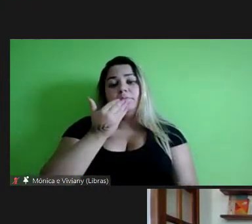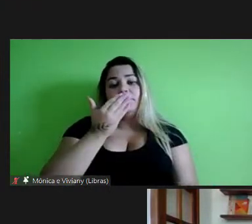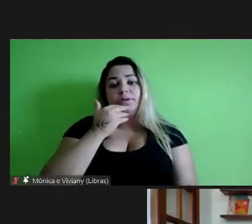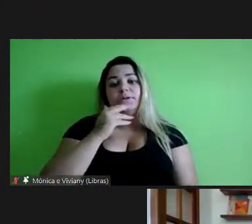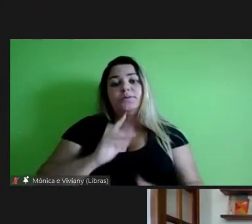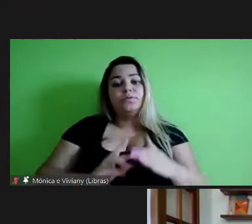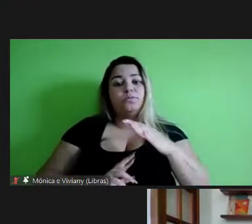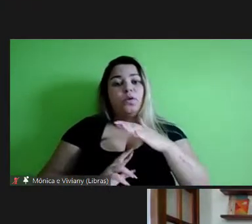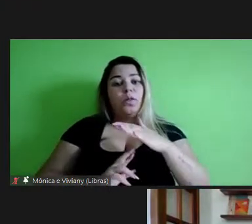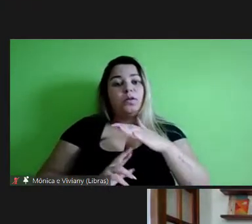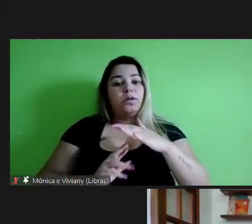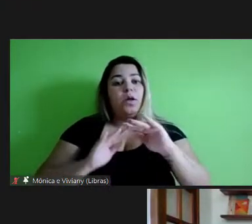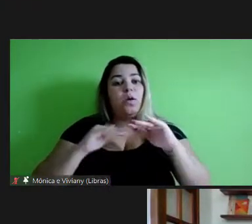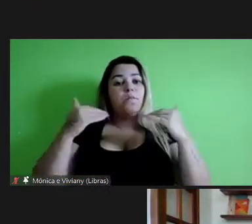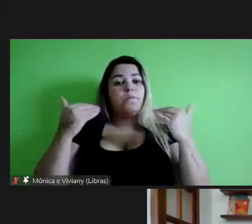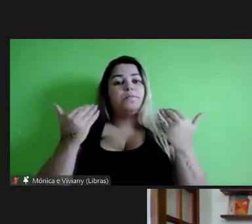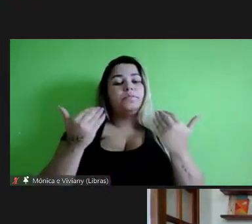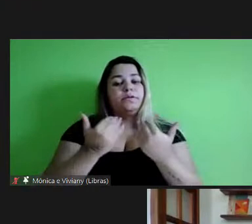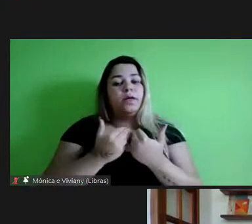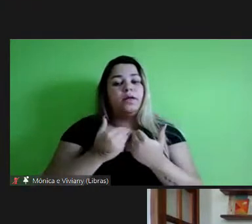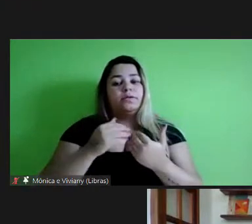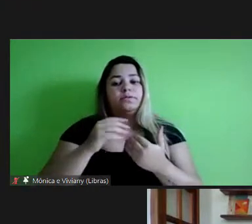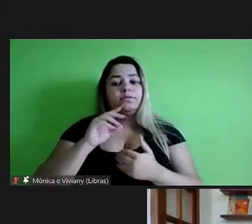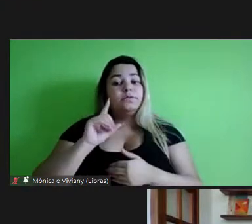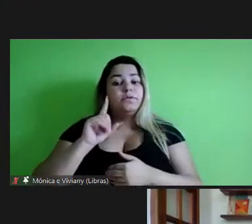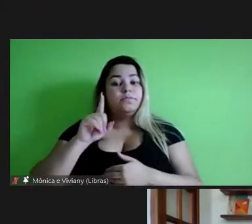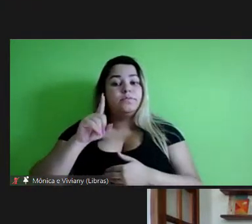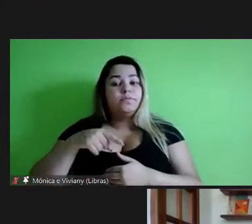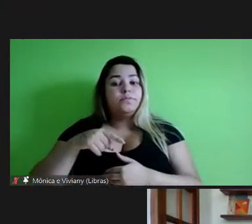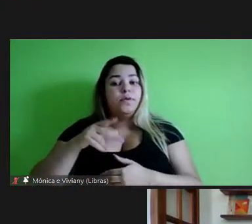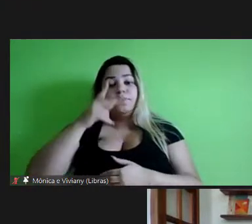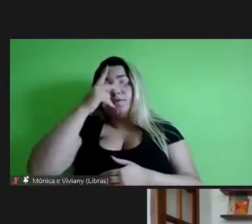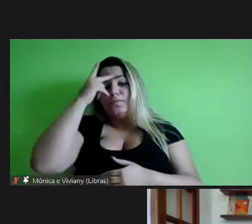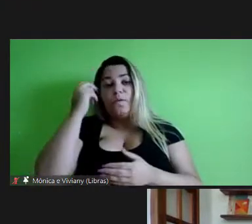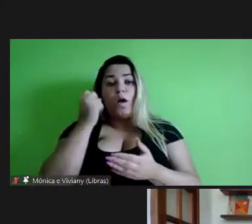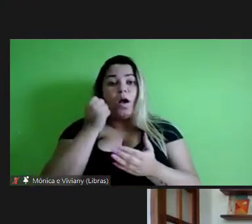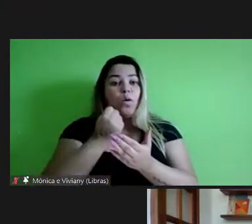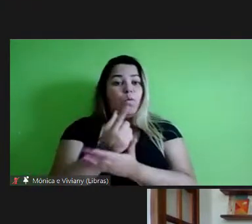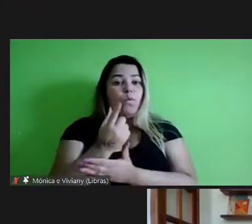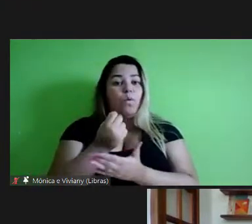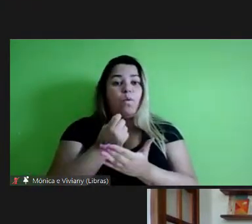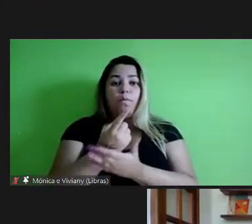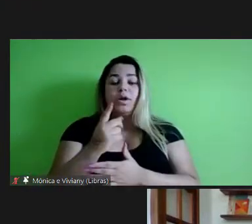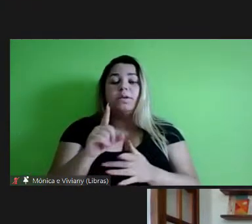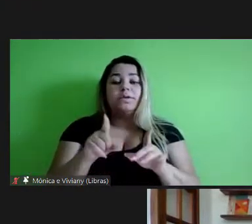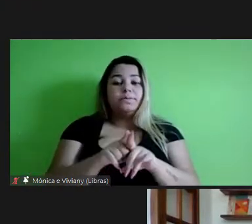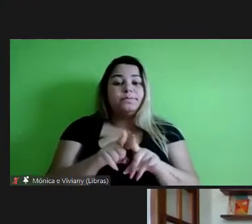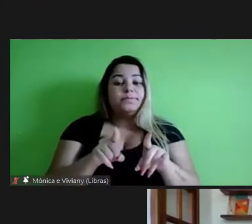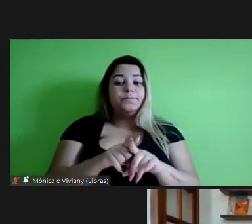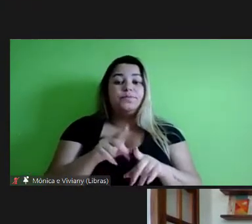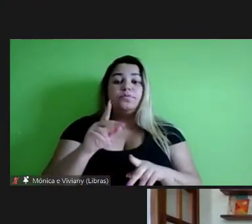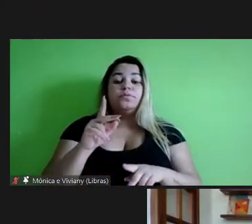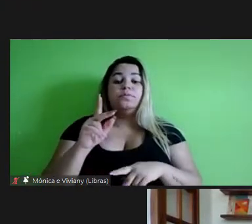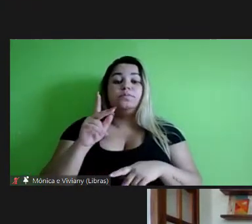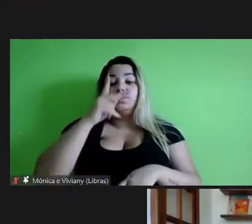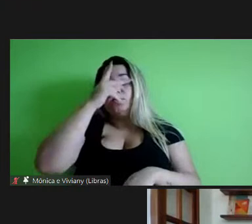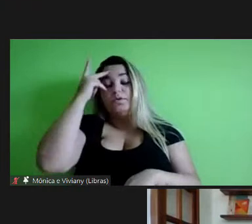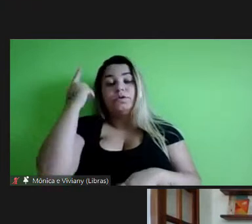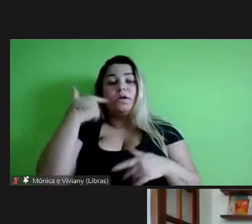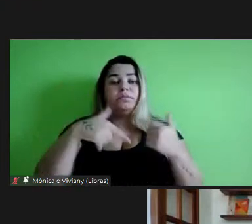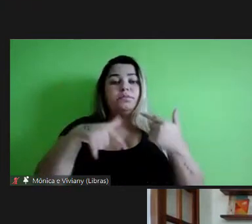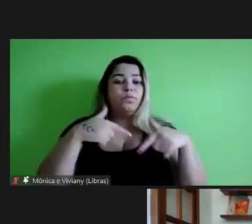food environment of that territory, of that community, and not only for the people who will buy eventually, but also